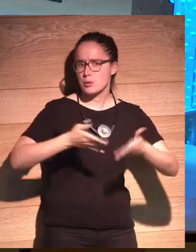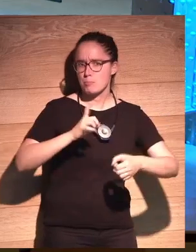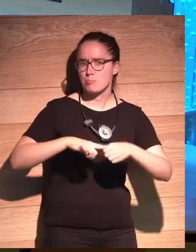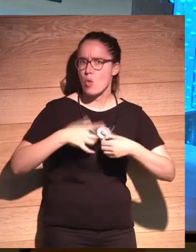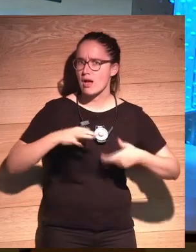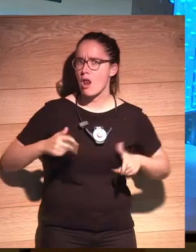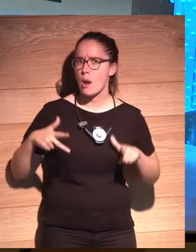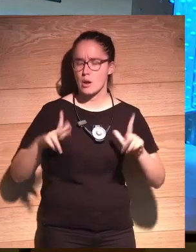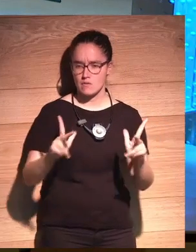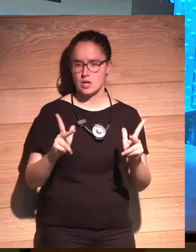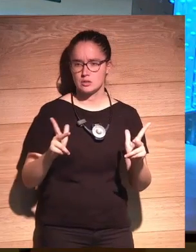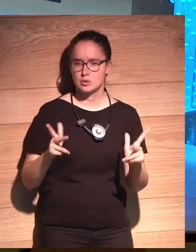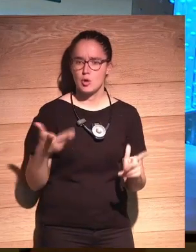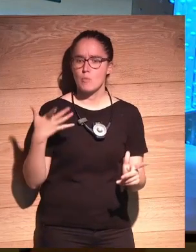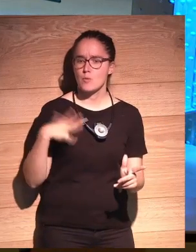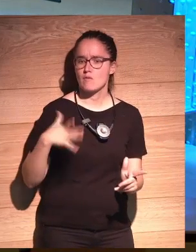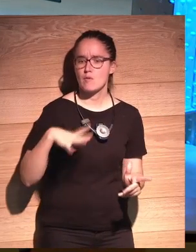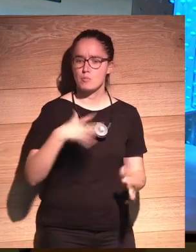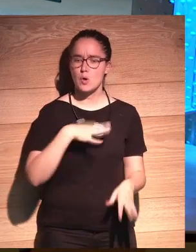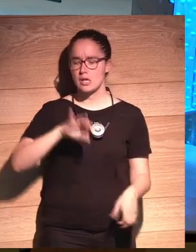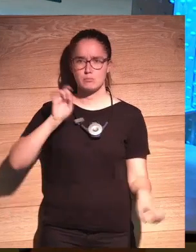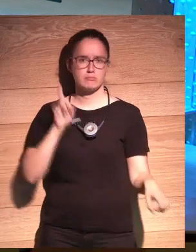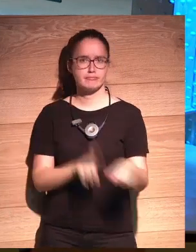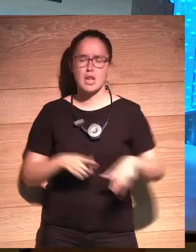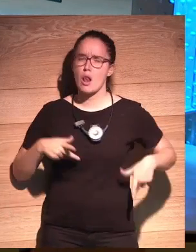are more than welcome to participate